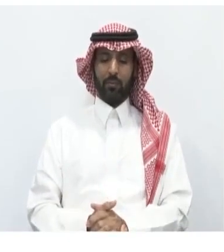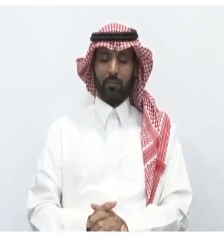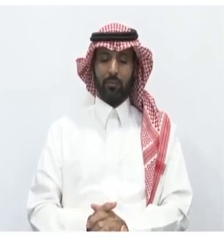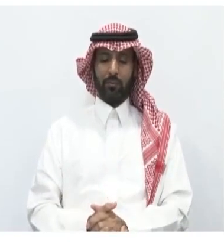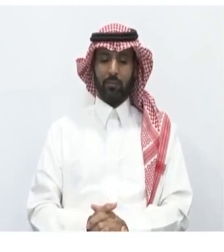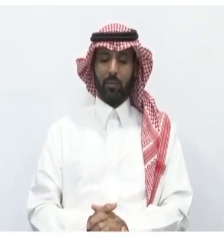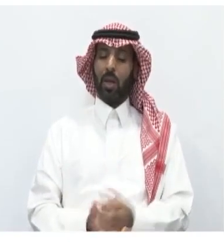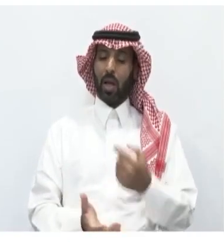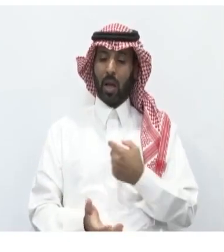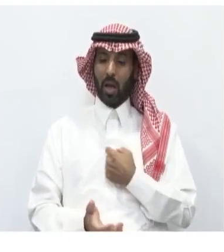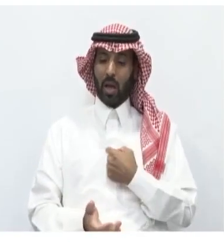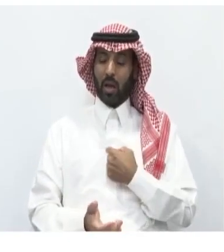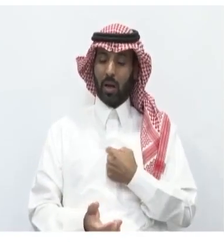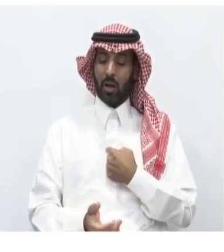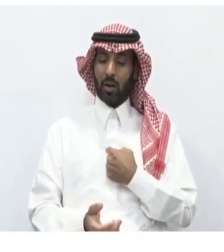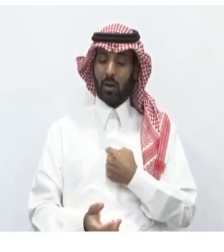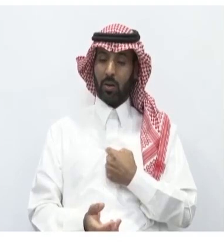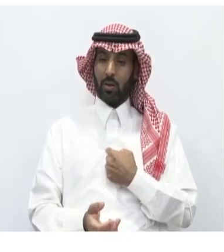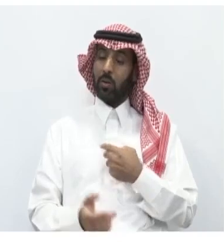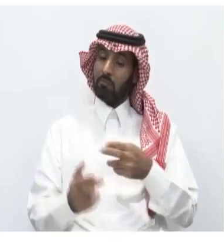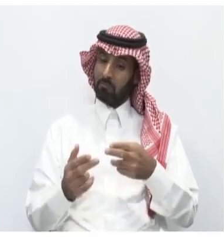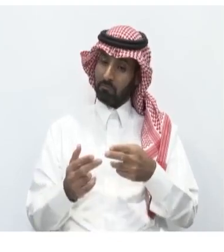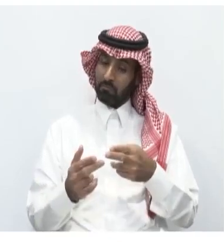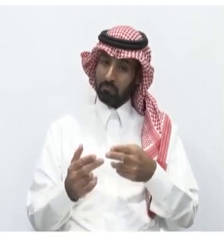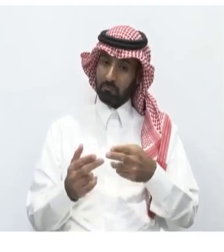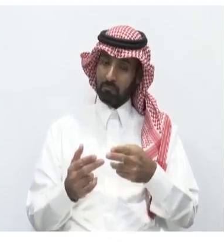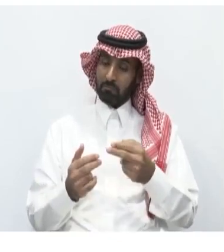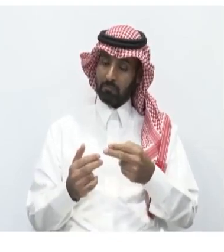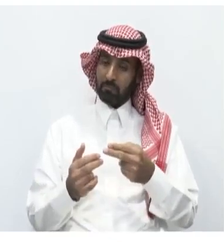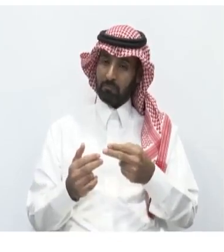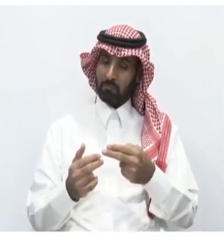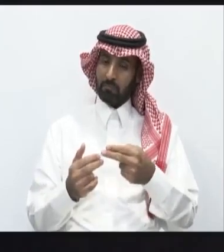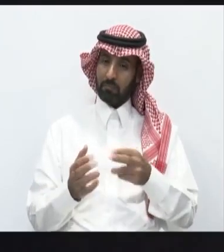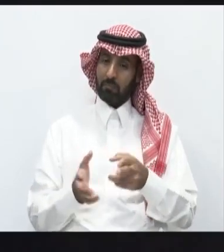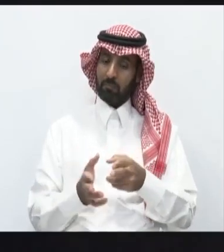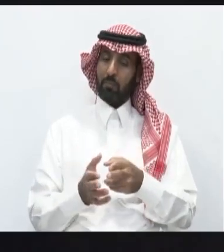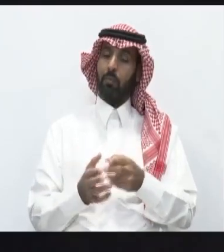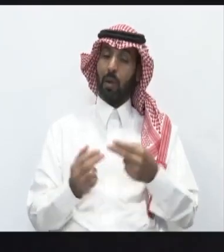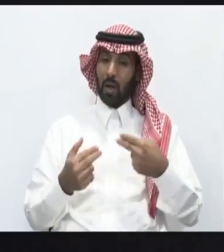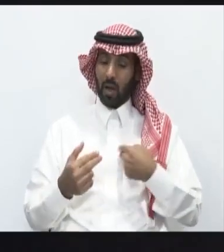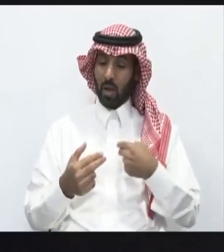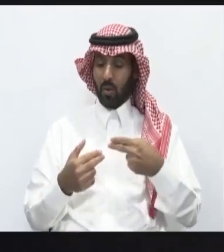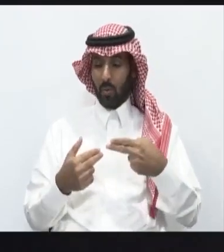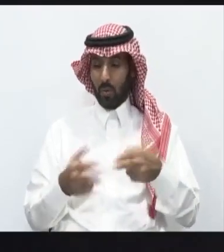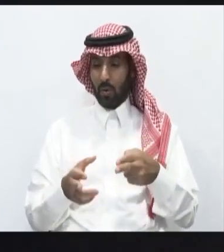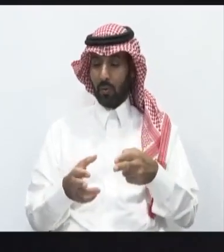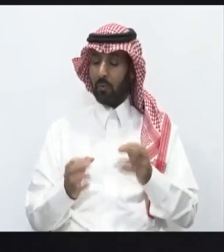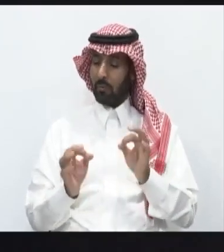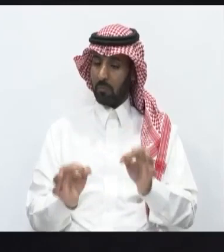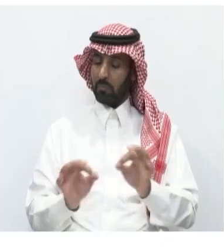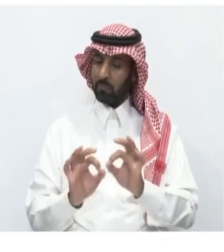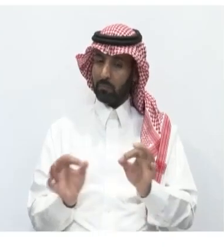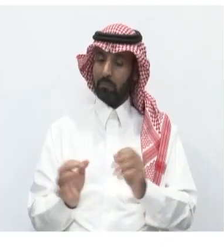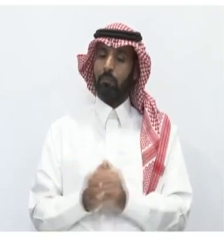completely, I. Then the full stop, of course. So this is an easy one. Yes, I